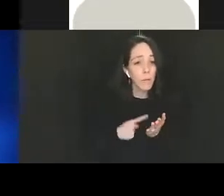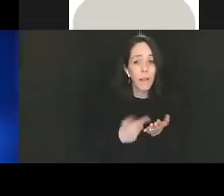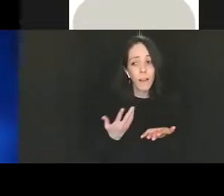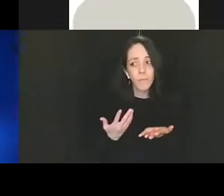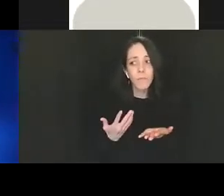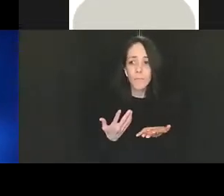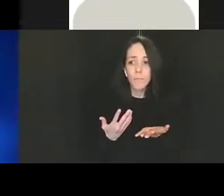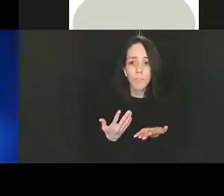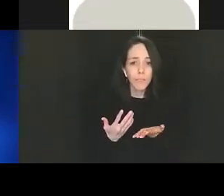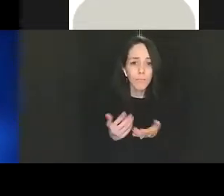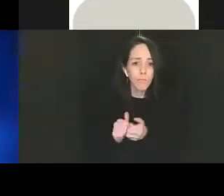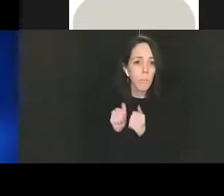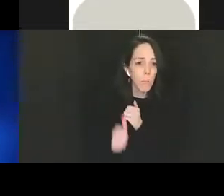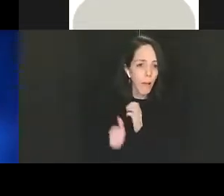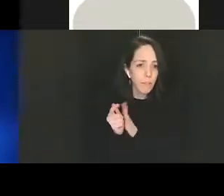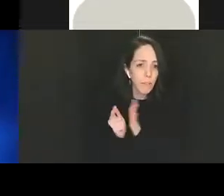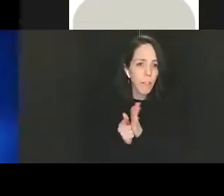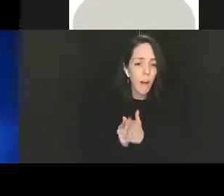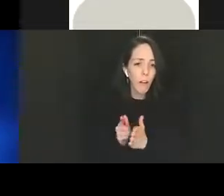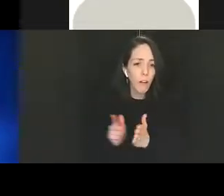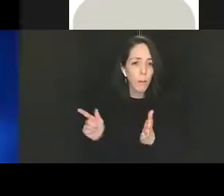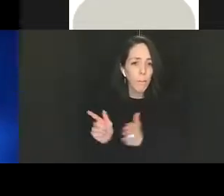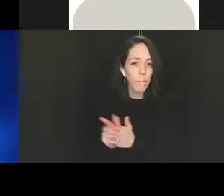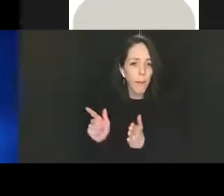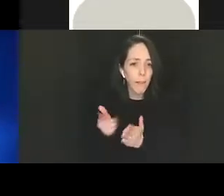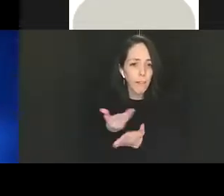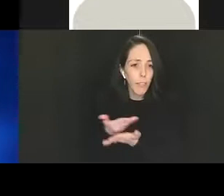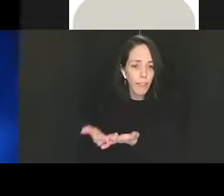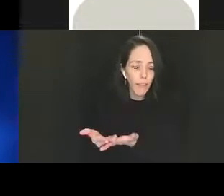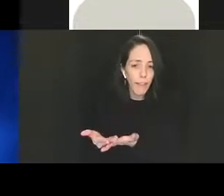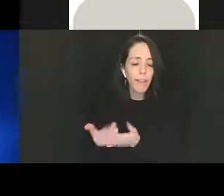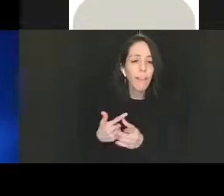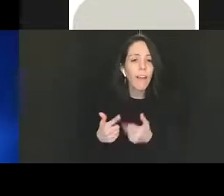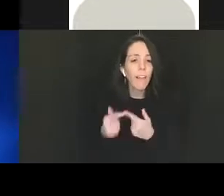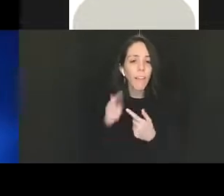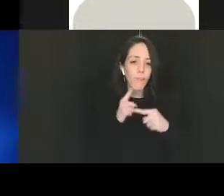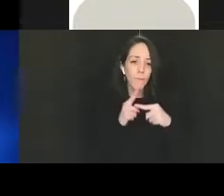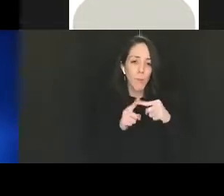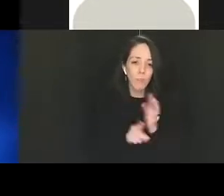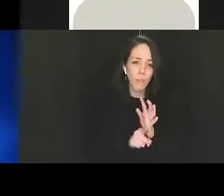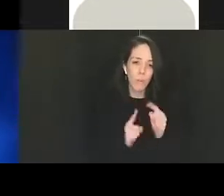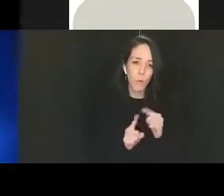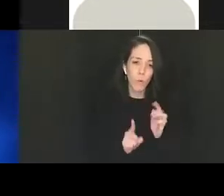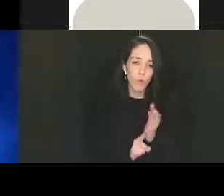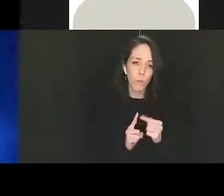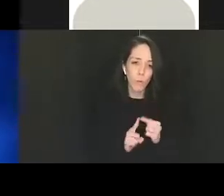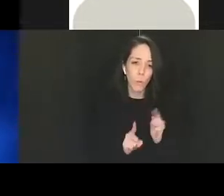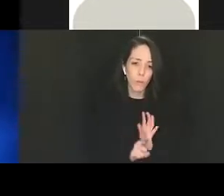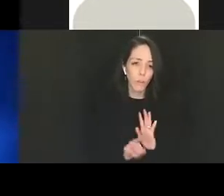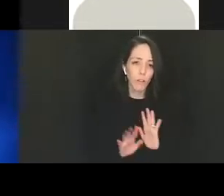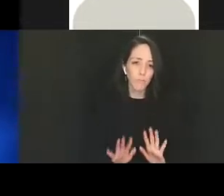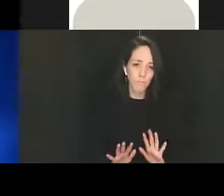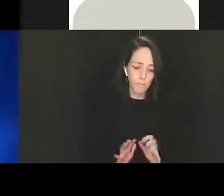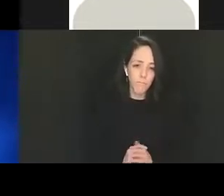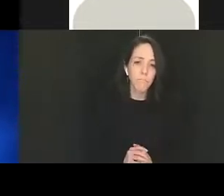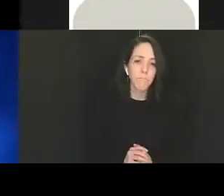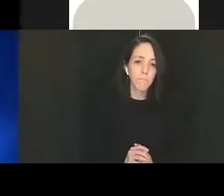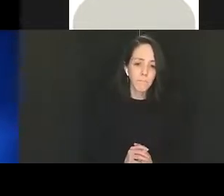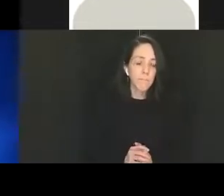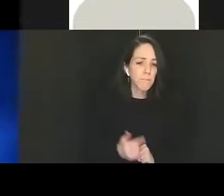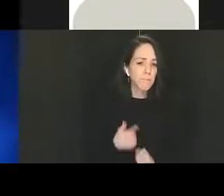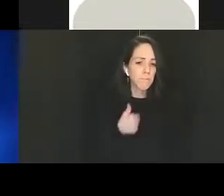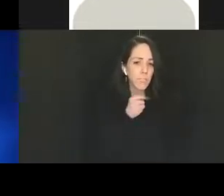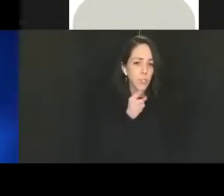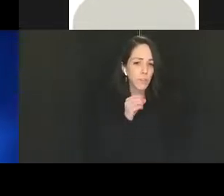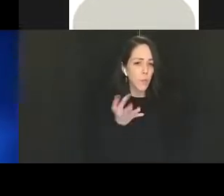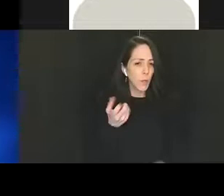county. You have to bring all of that into play. So, you know, I don't know if you want to talk about that and make a decision.